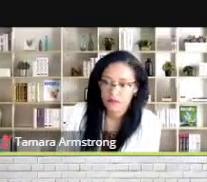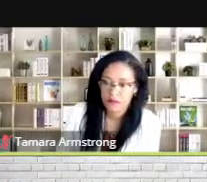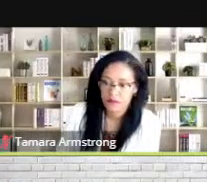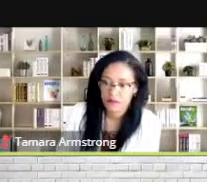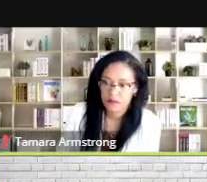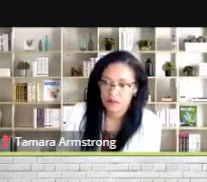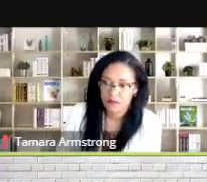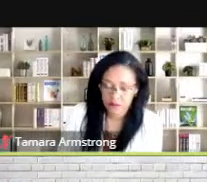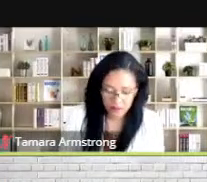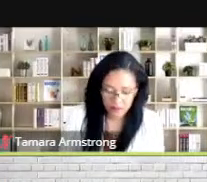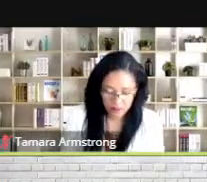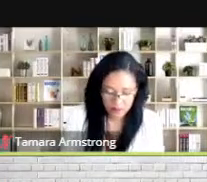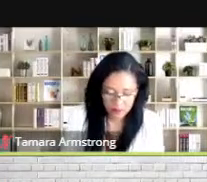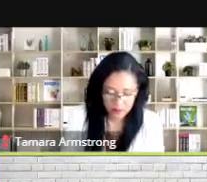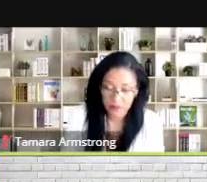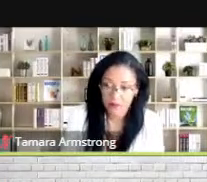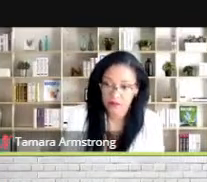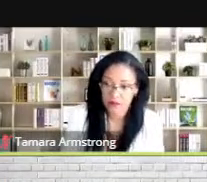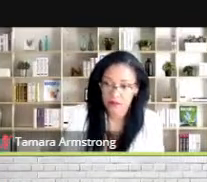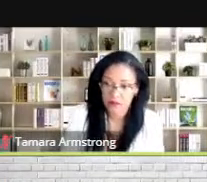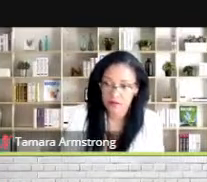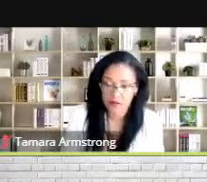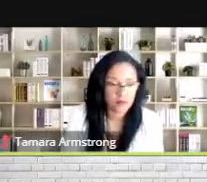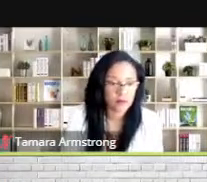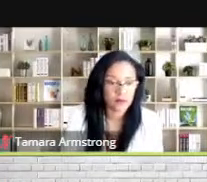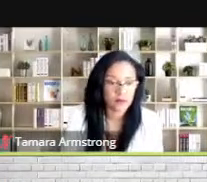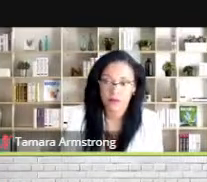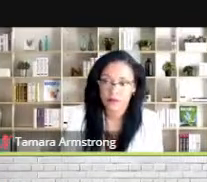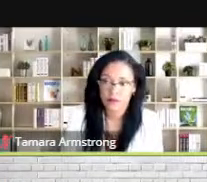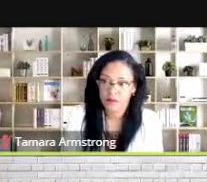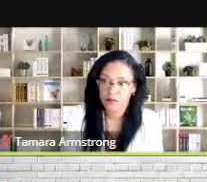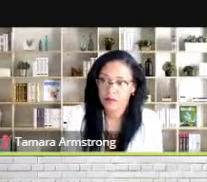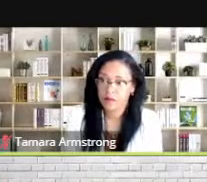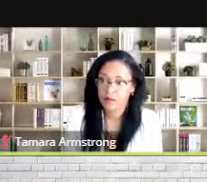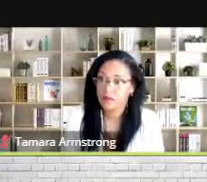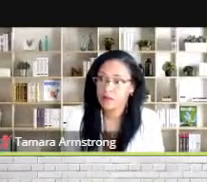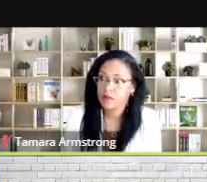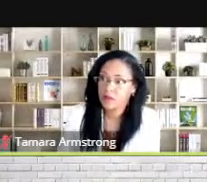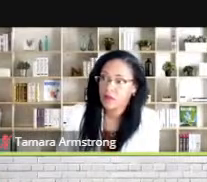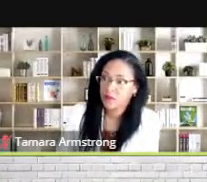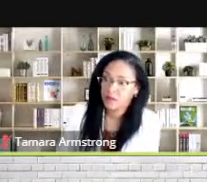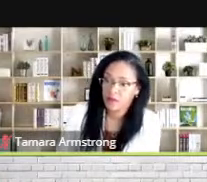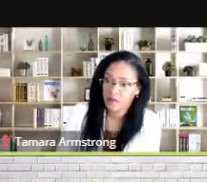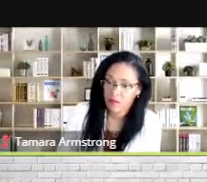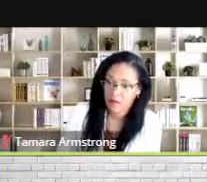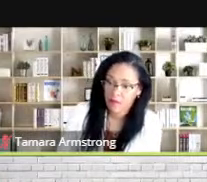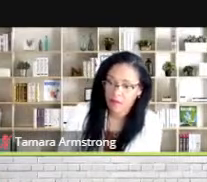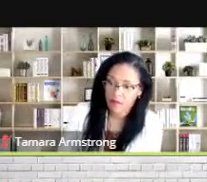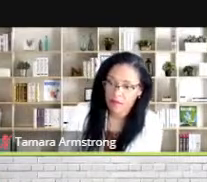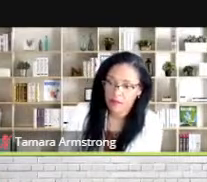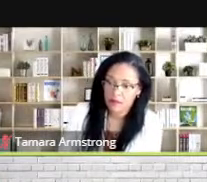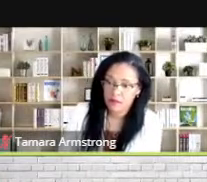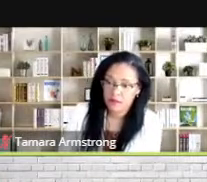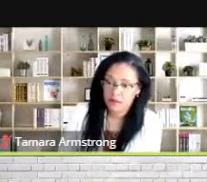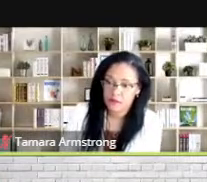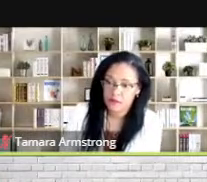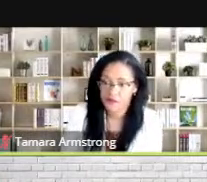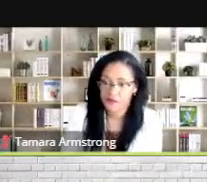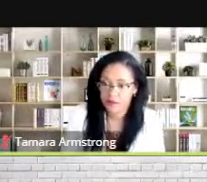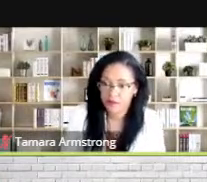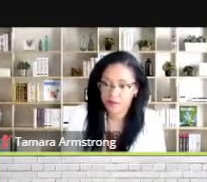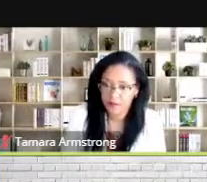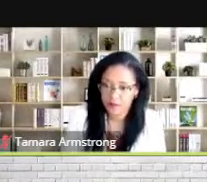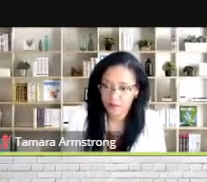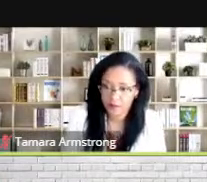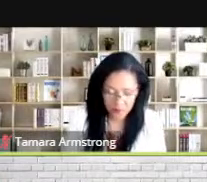mass vaccination programs with people who are really not scientists making some of these decisions, or perhaps people who are being paid